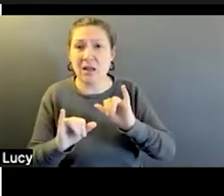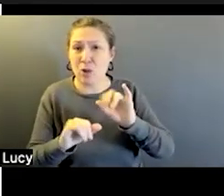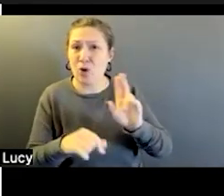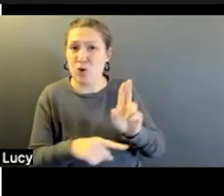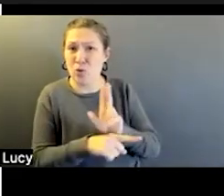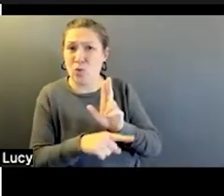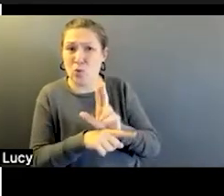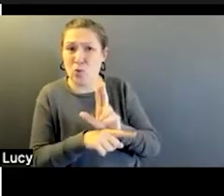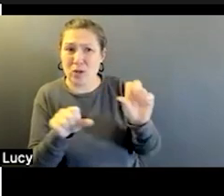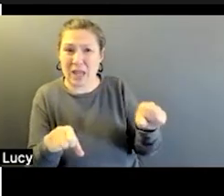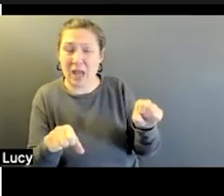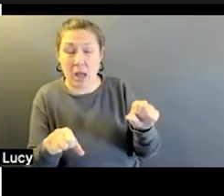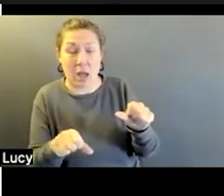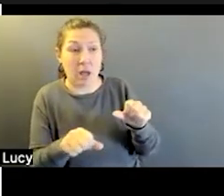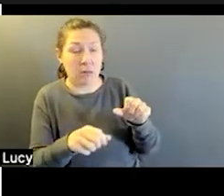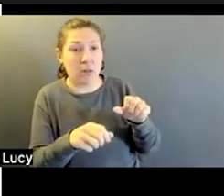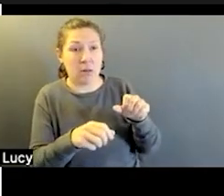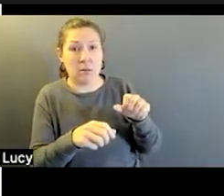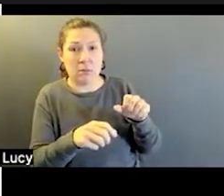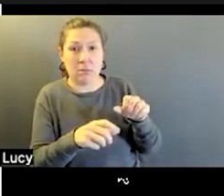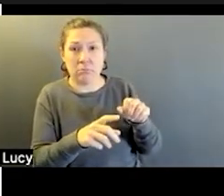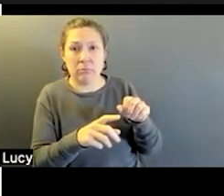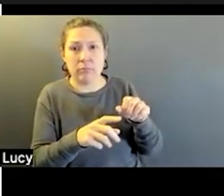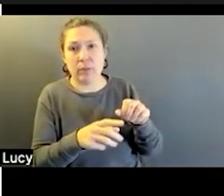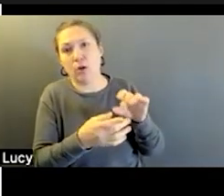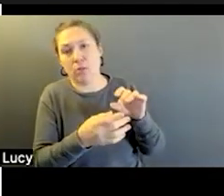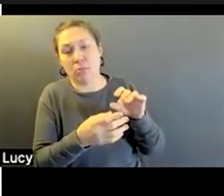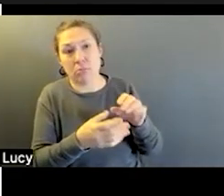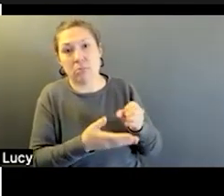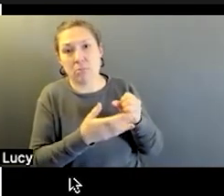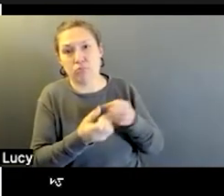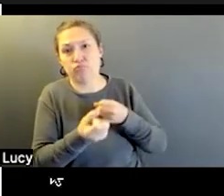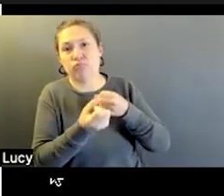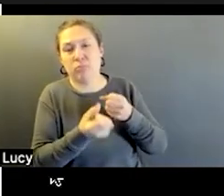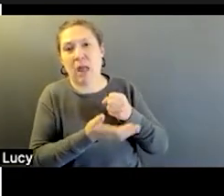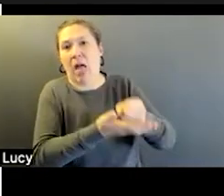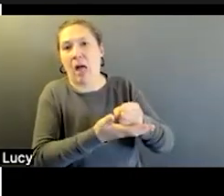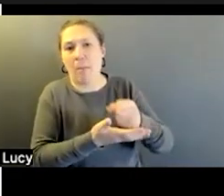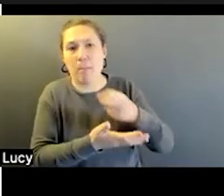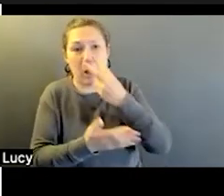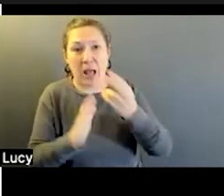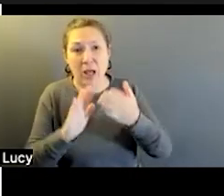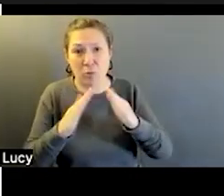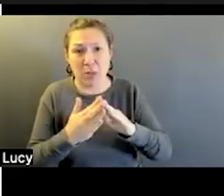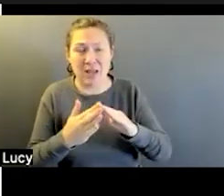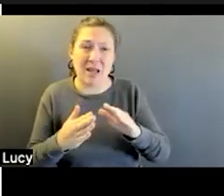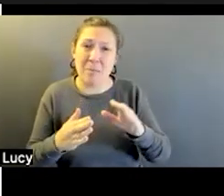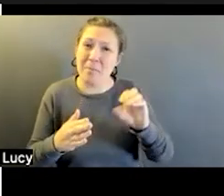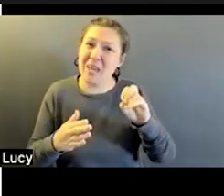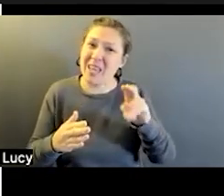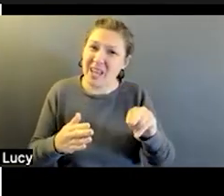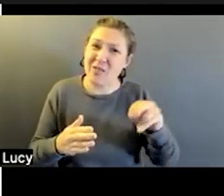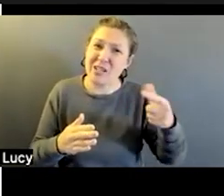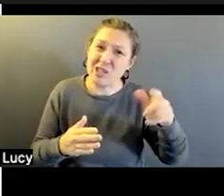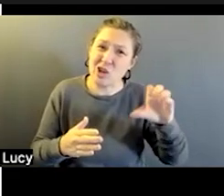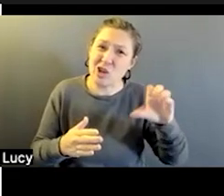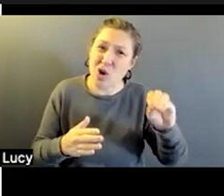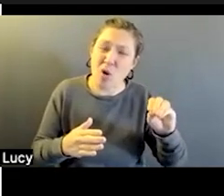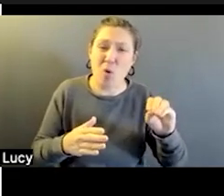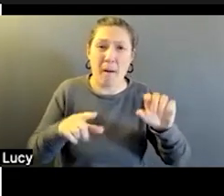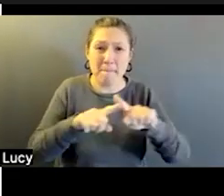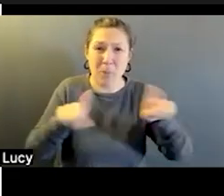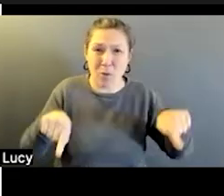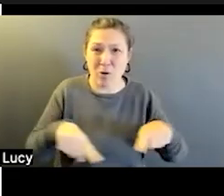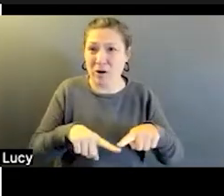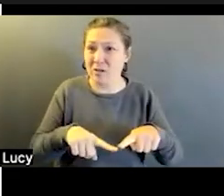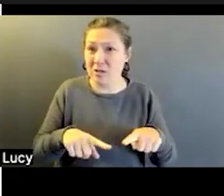the blind, and not only for the blind community, because the geoboard is even used by sighted kids when they have to learn geometry, at least here in